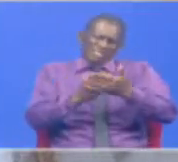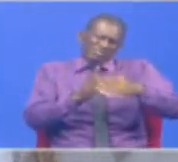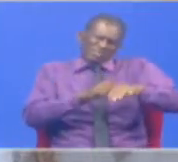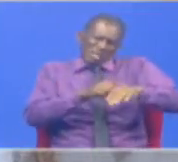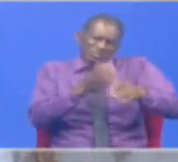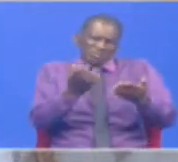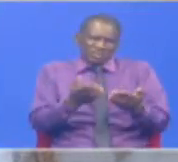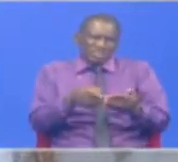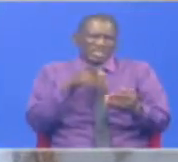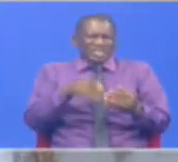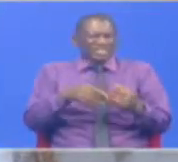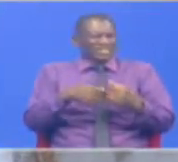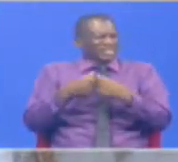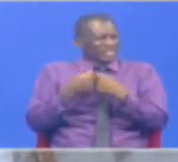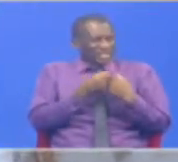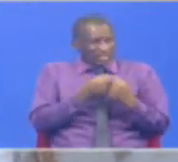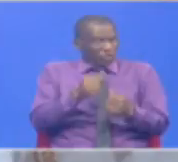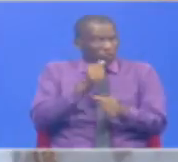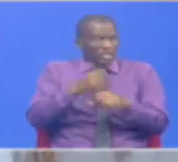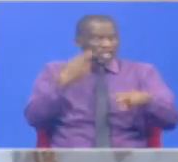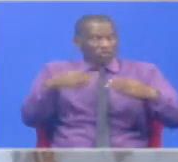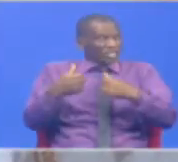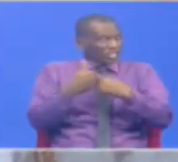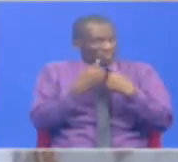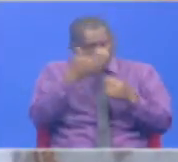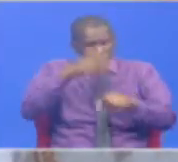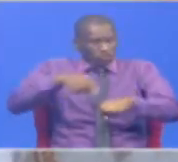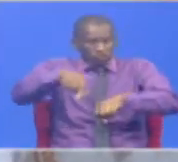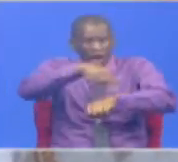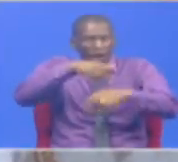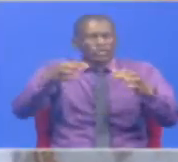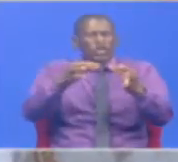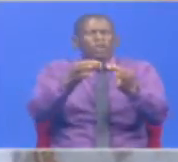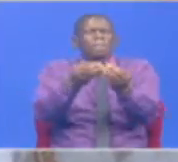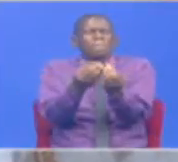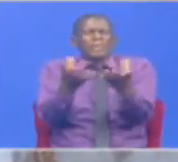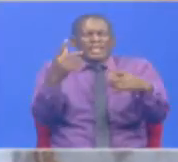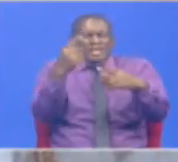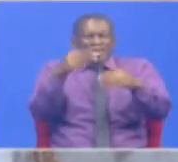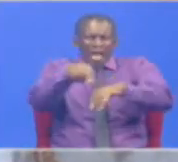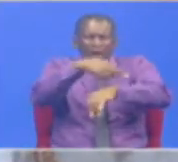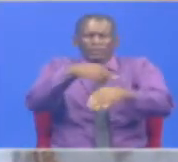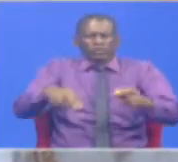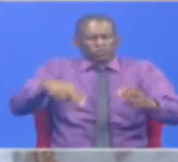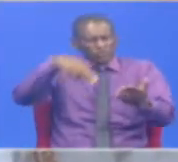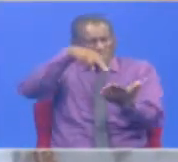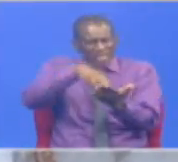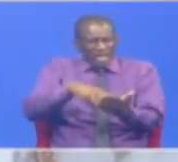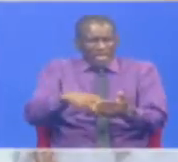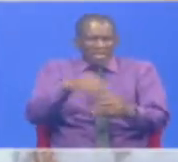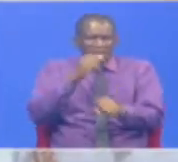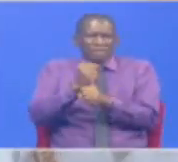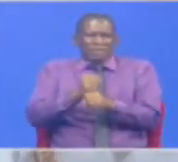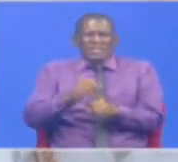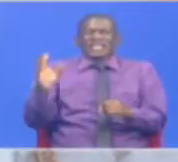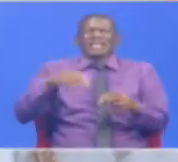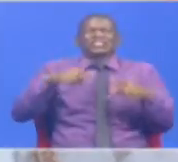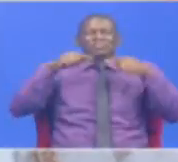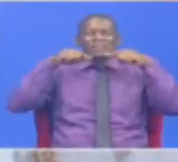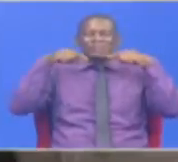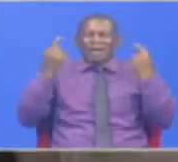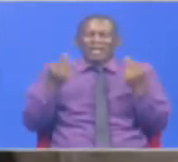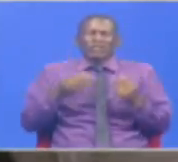it's hectic because of the hours, the long hours. You have to stand, you have to make the customer smile, you have to smile for the